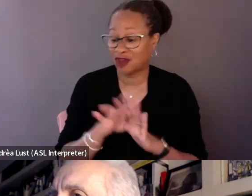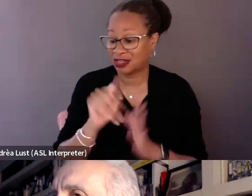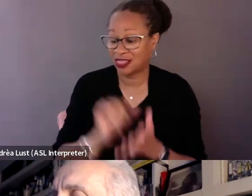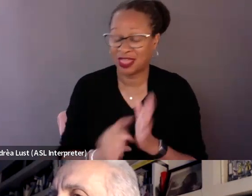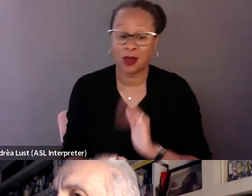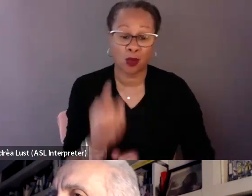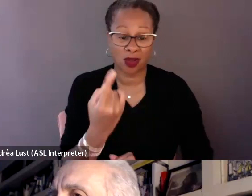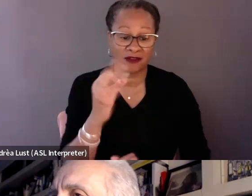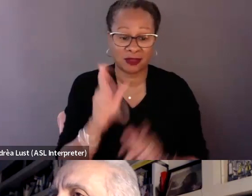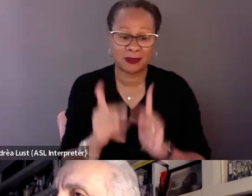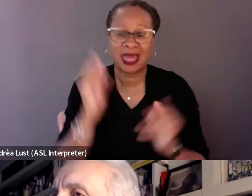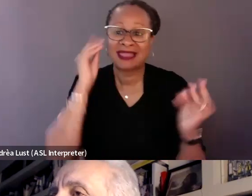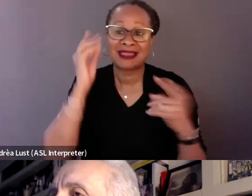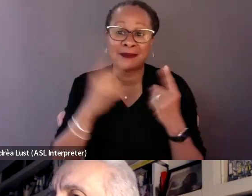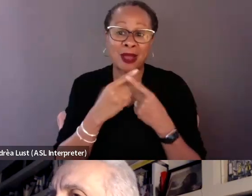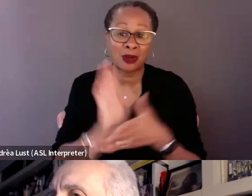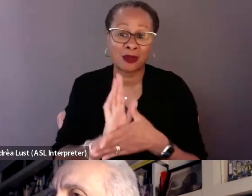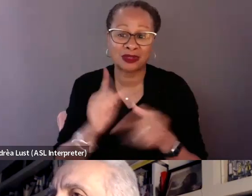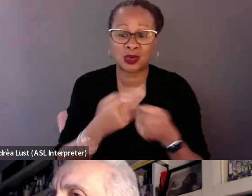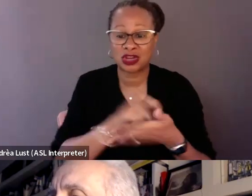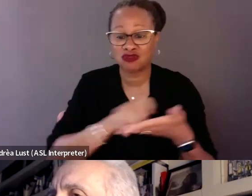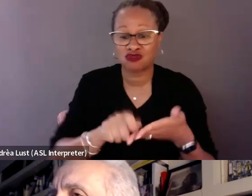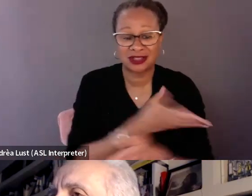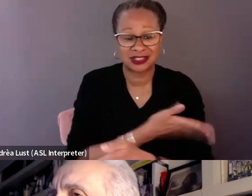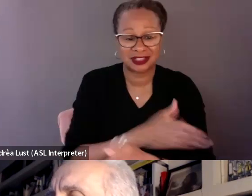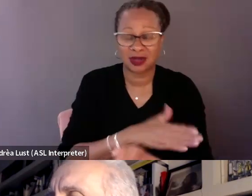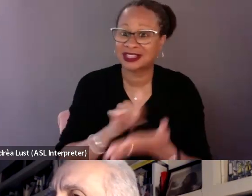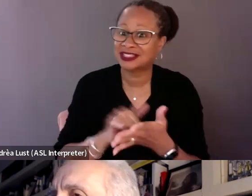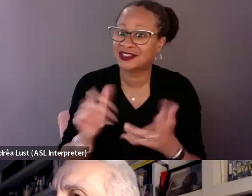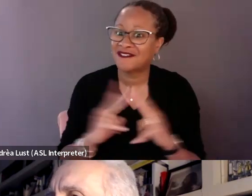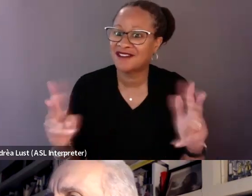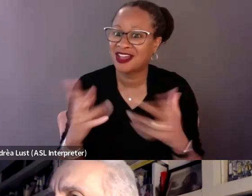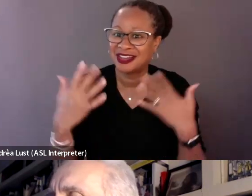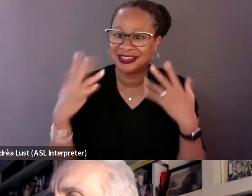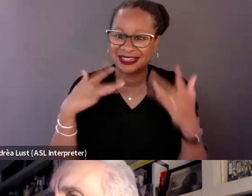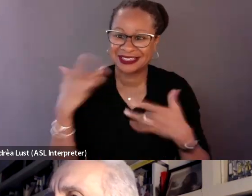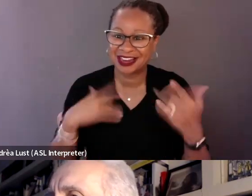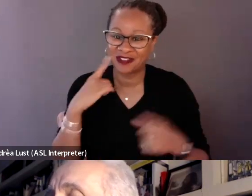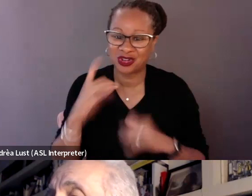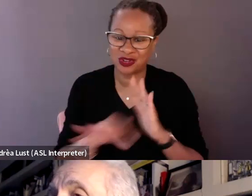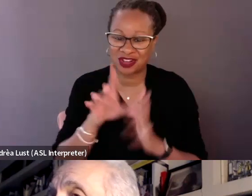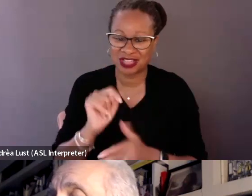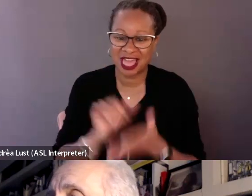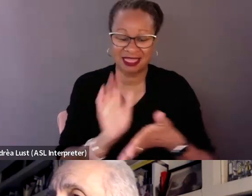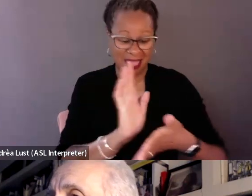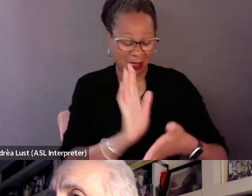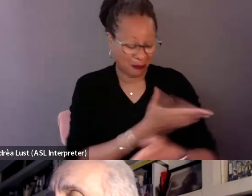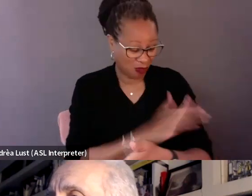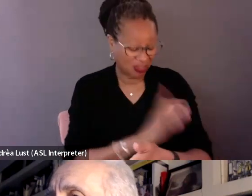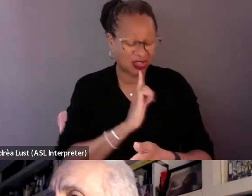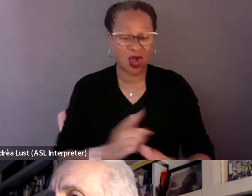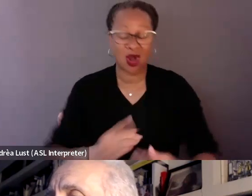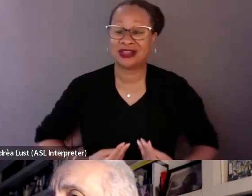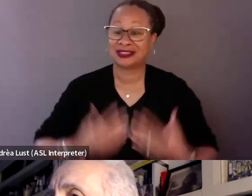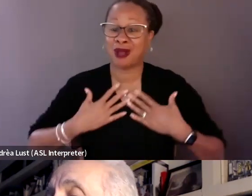one of them is thinking about a movie when he writes songs. I mean, that must have been very exciting for you to find out, right, that movies are inspiring Bossa